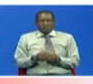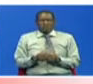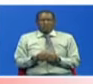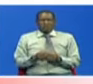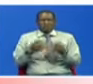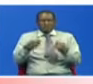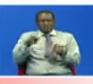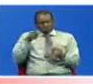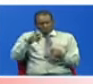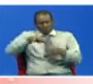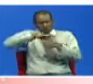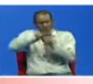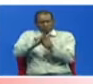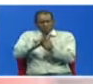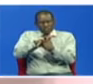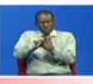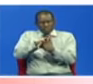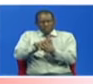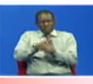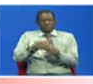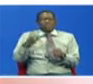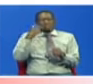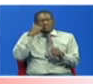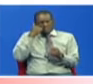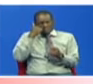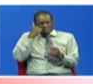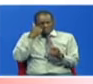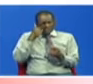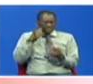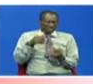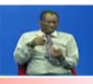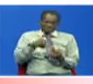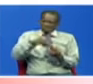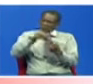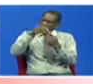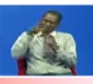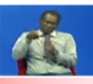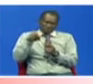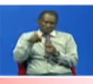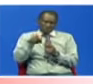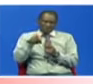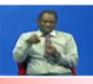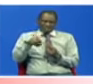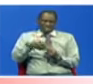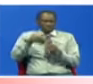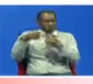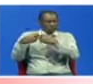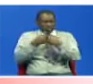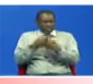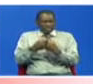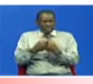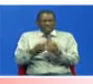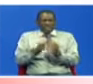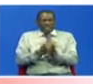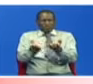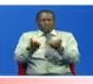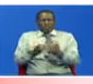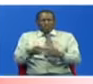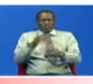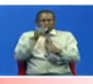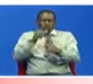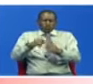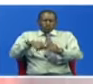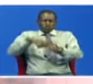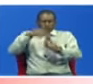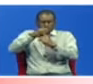This COVID-19 pandemic is unique. It's quite a unique challenge and one that requires a collective response.